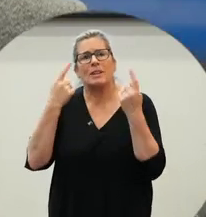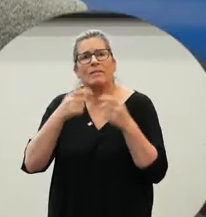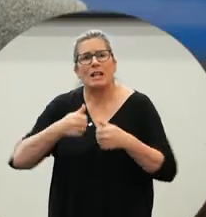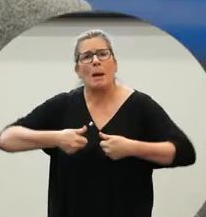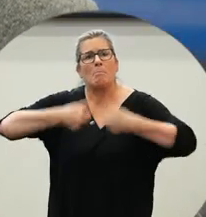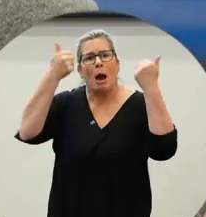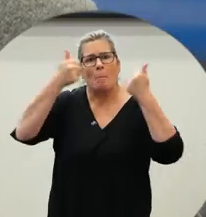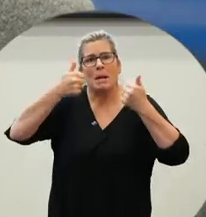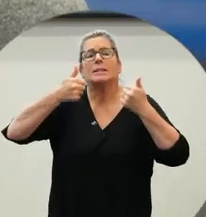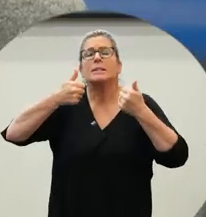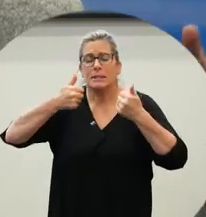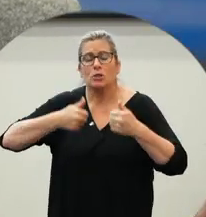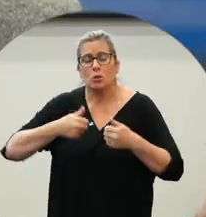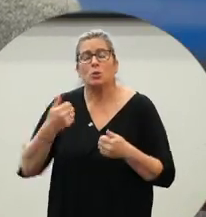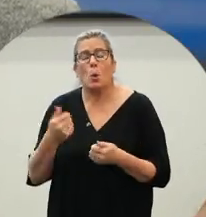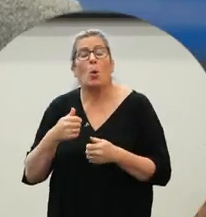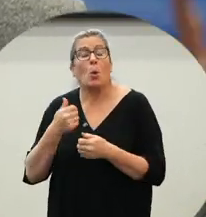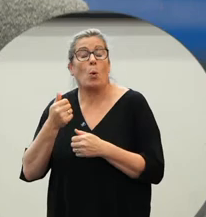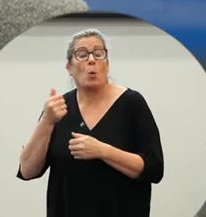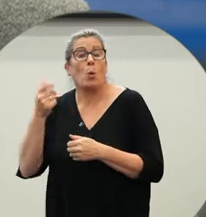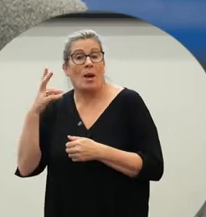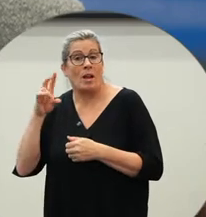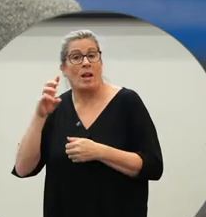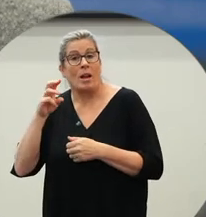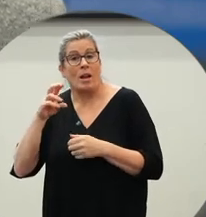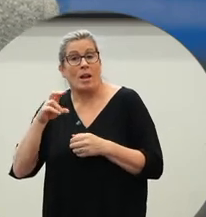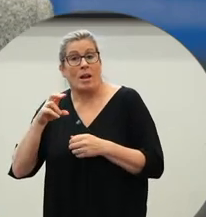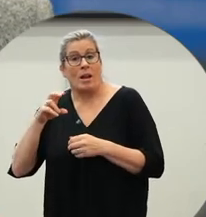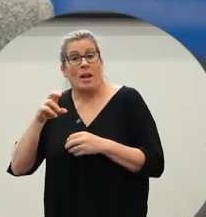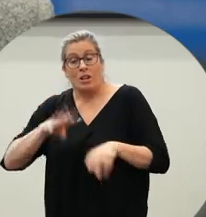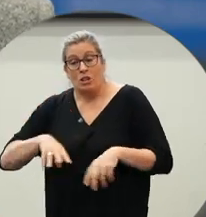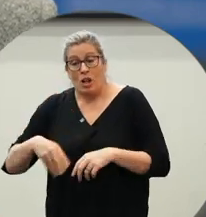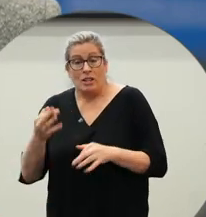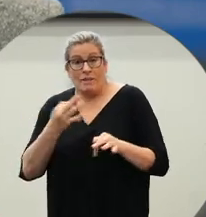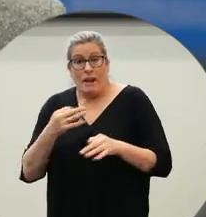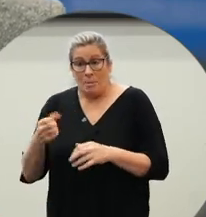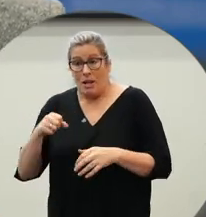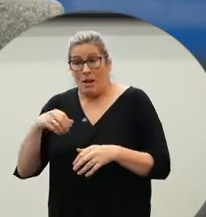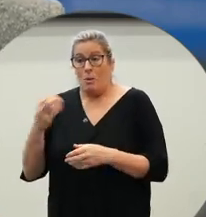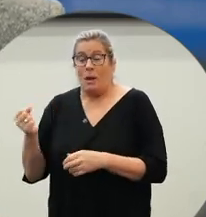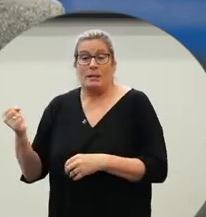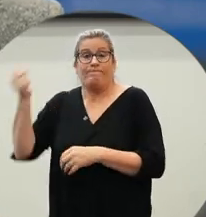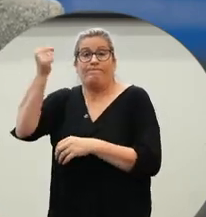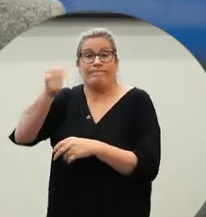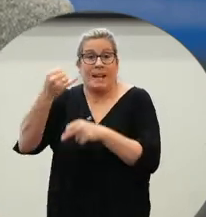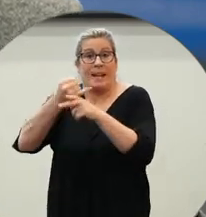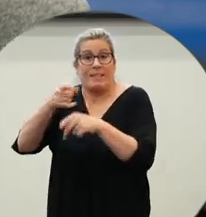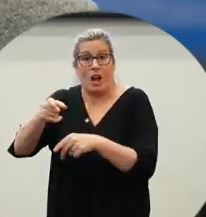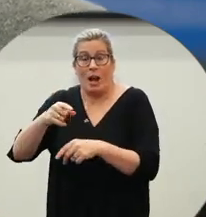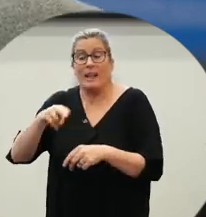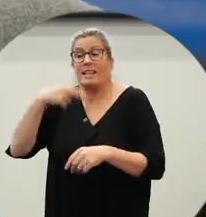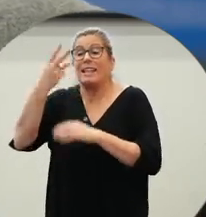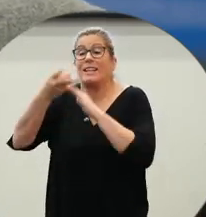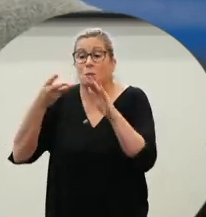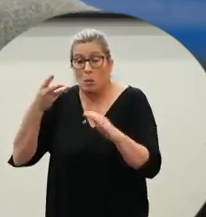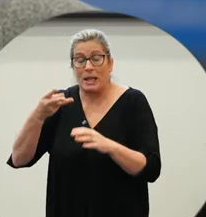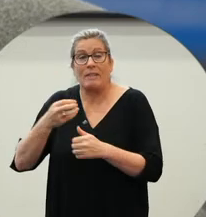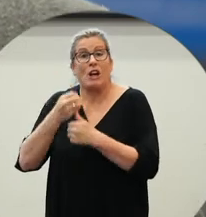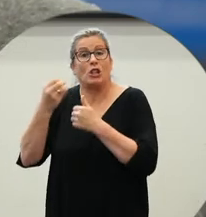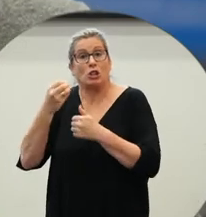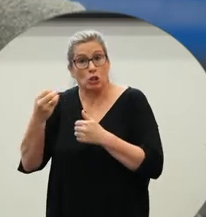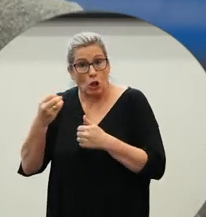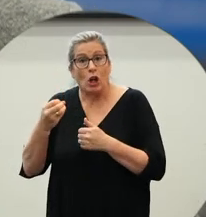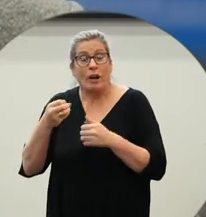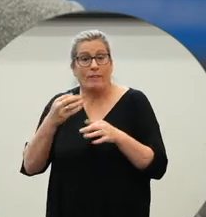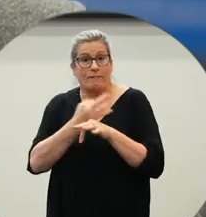So they put the Scottish family in there. Rose is delighted. Then they have another homeless family the next week. They take them, and they're going to put them in the